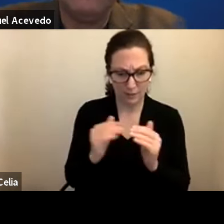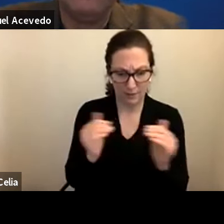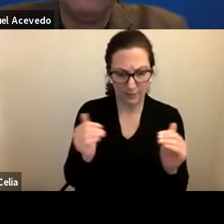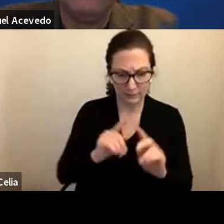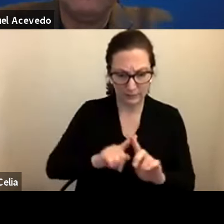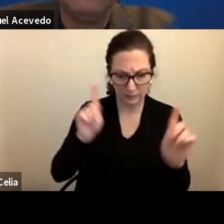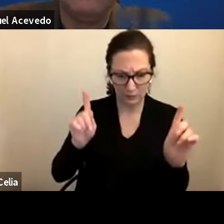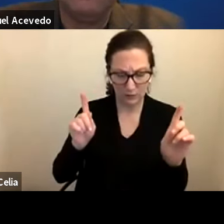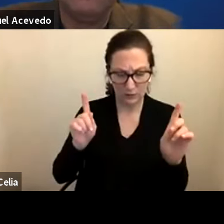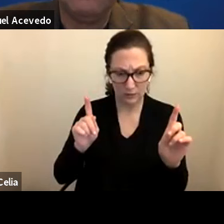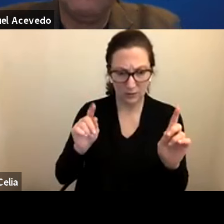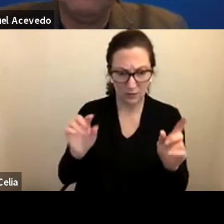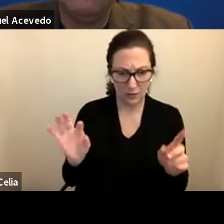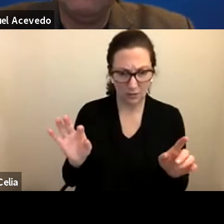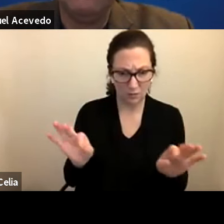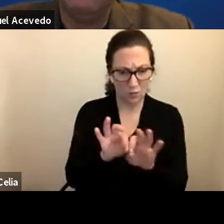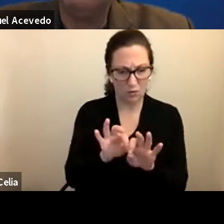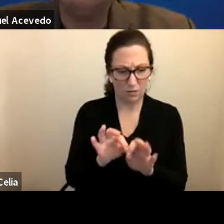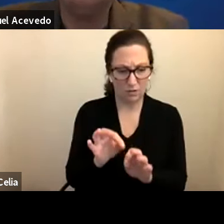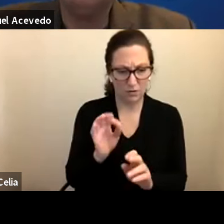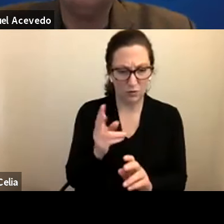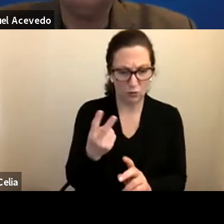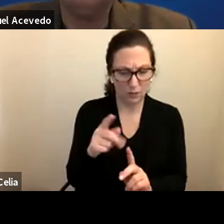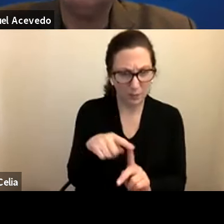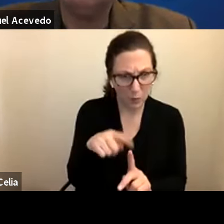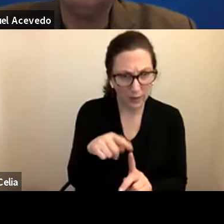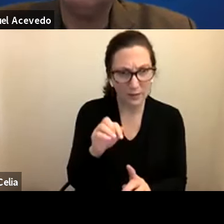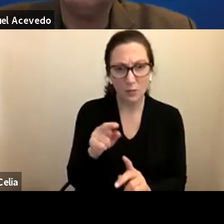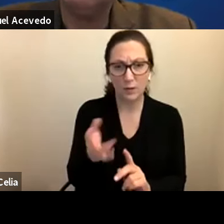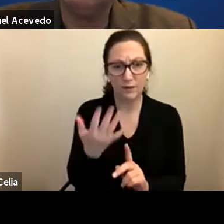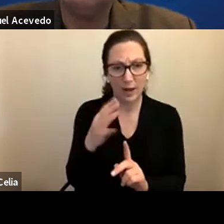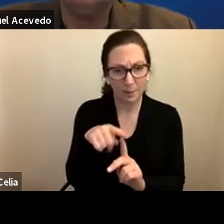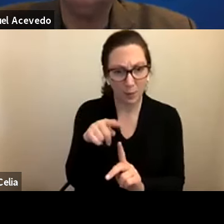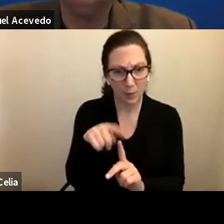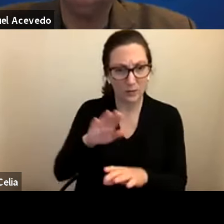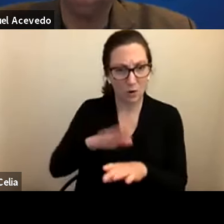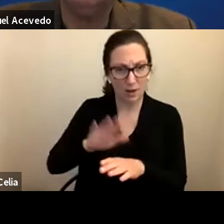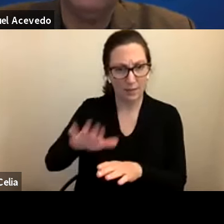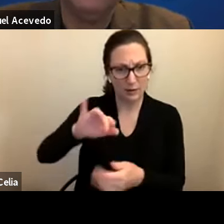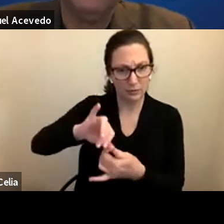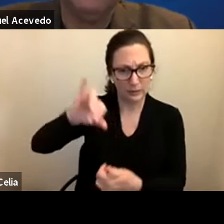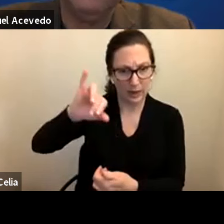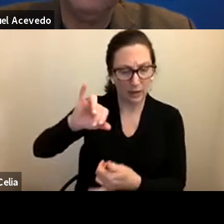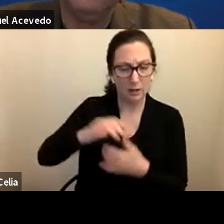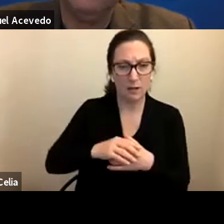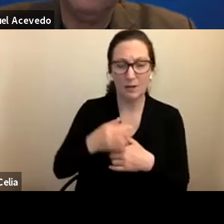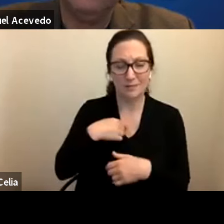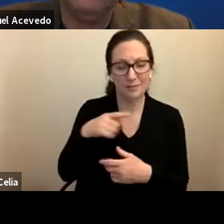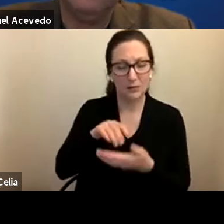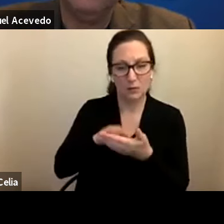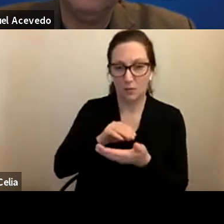worth 2 points or 5 points on their scale. I have to try to learn some more